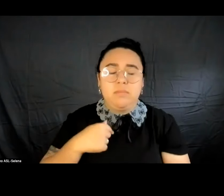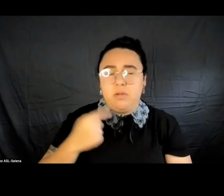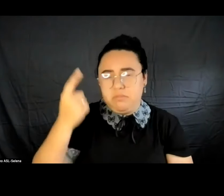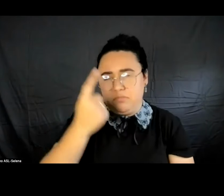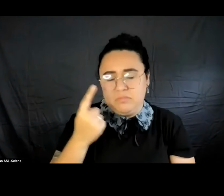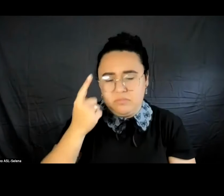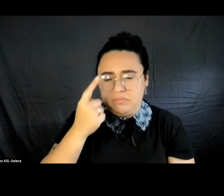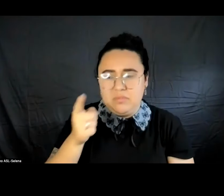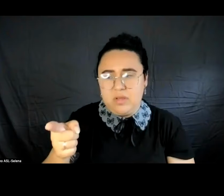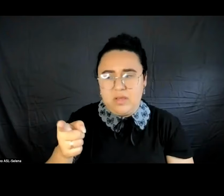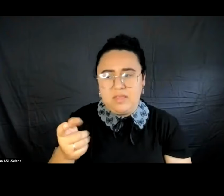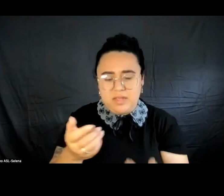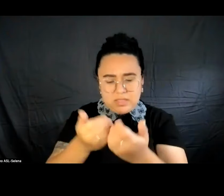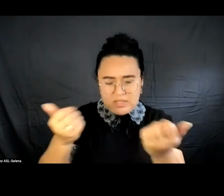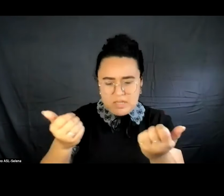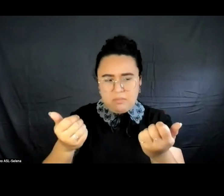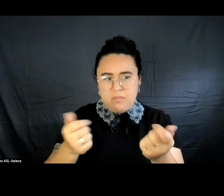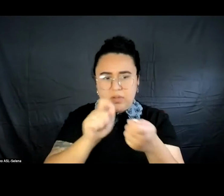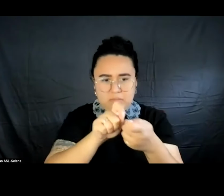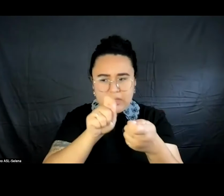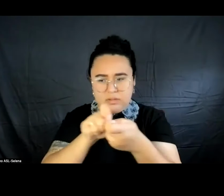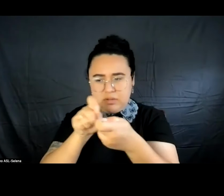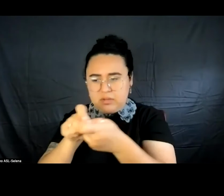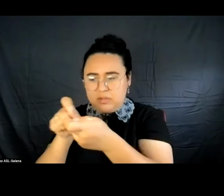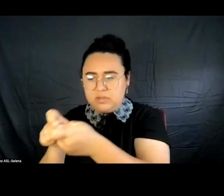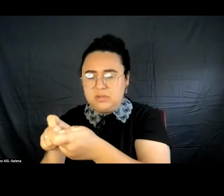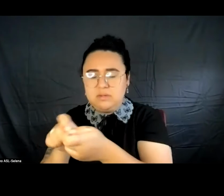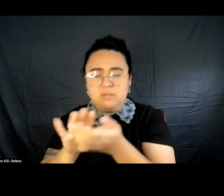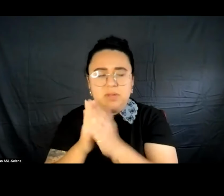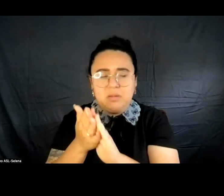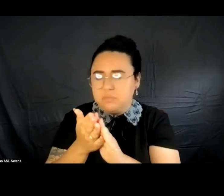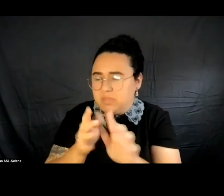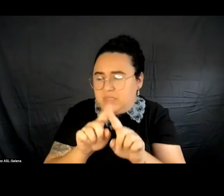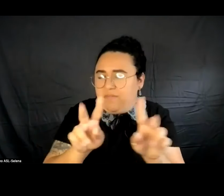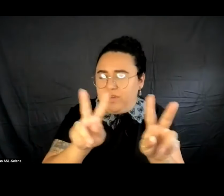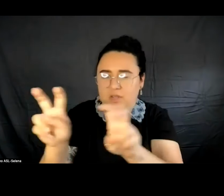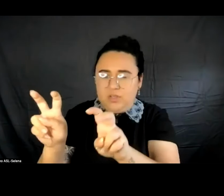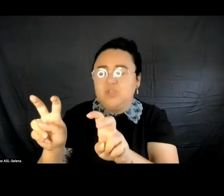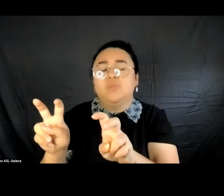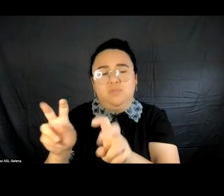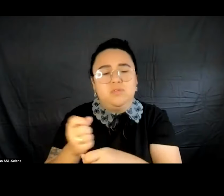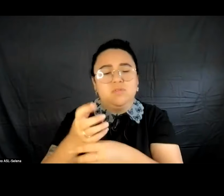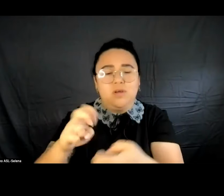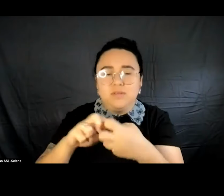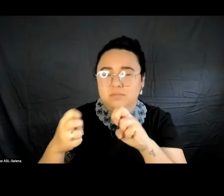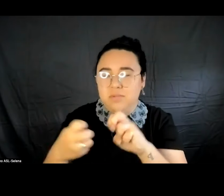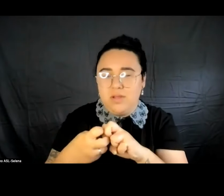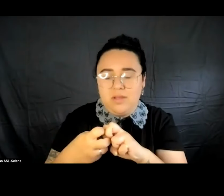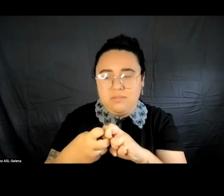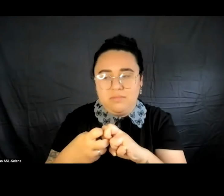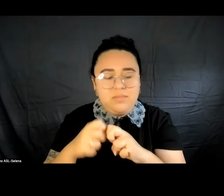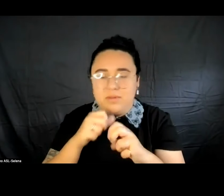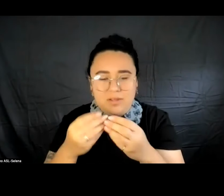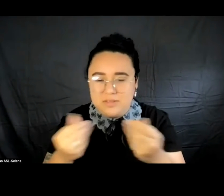the splintering of that into so many different issues contributes to the problem rather than trying to solve